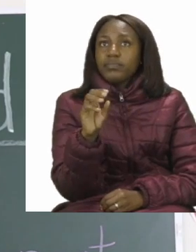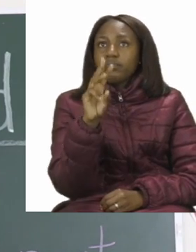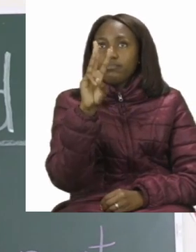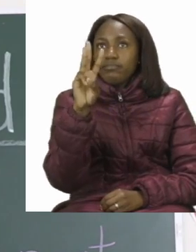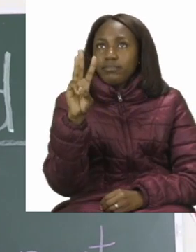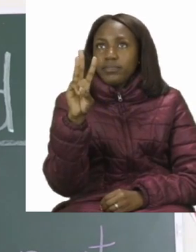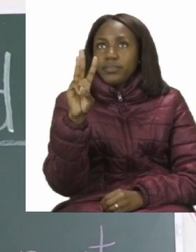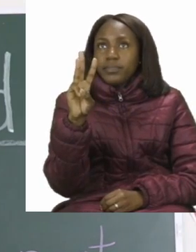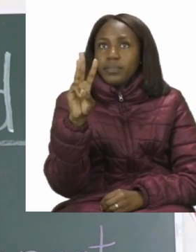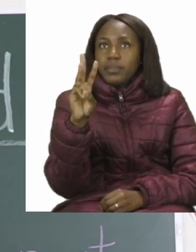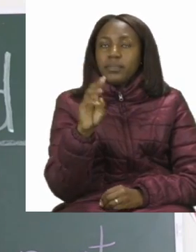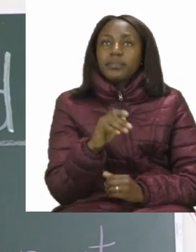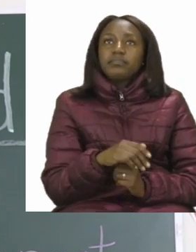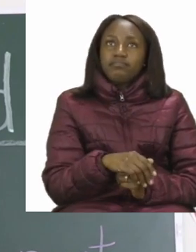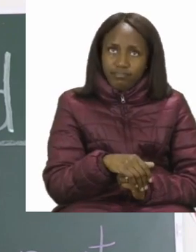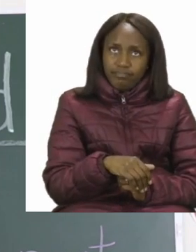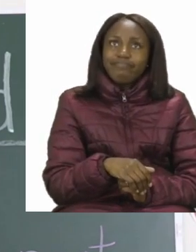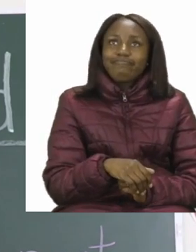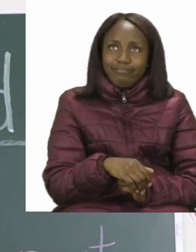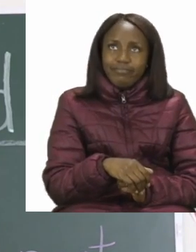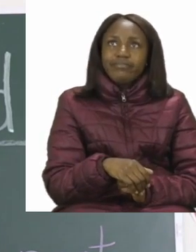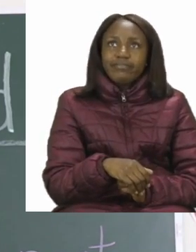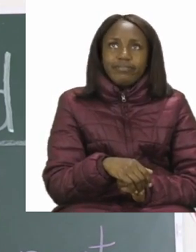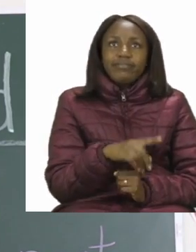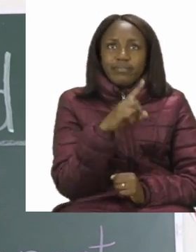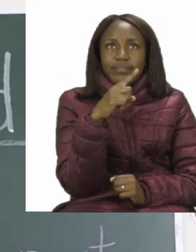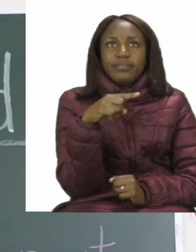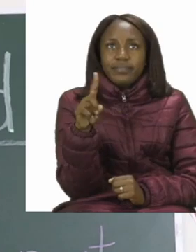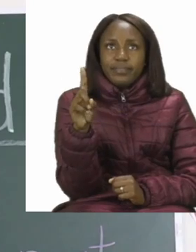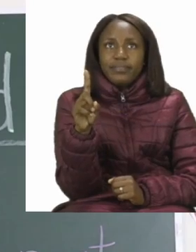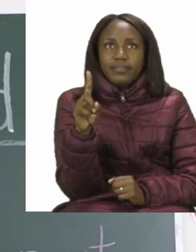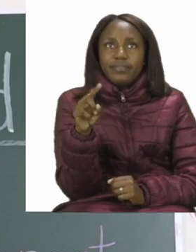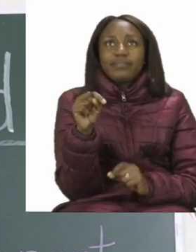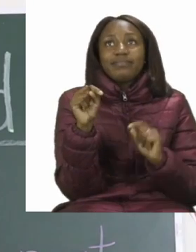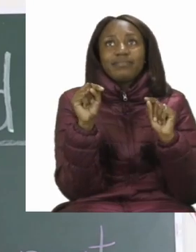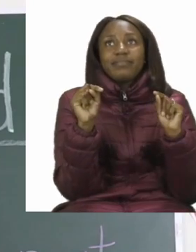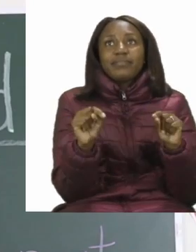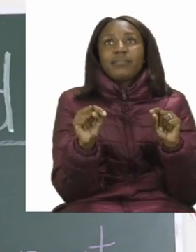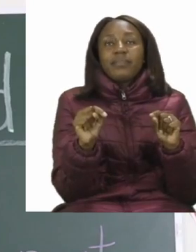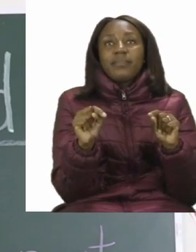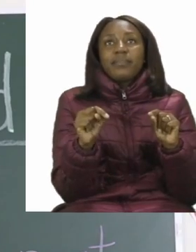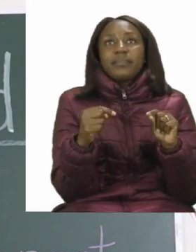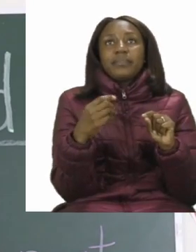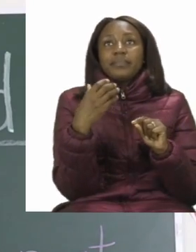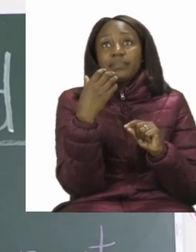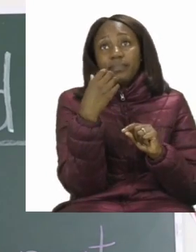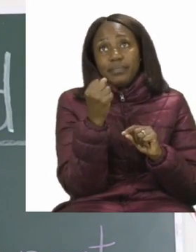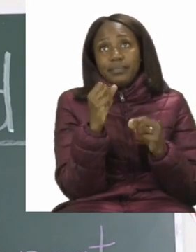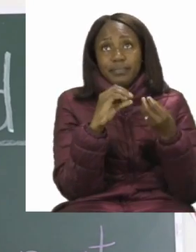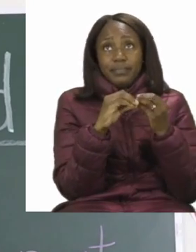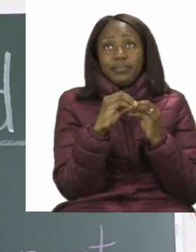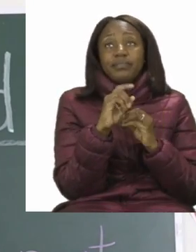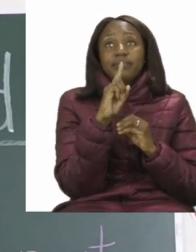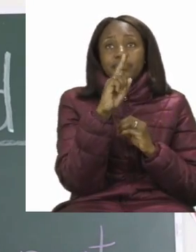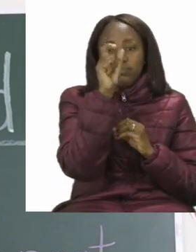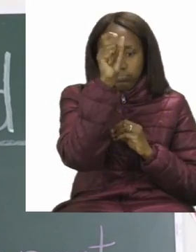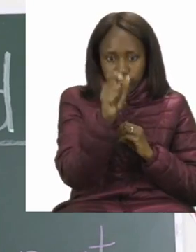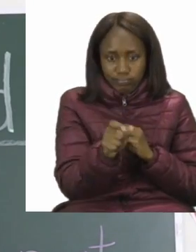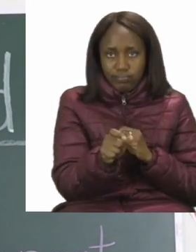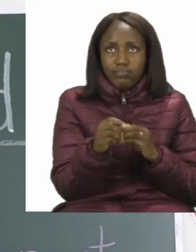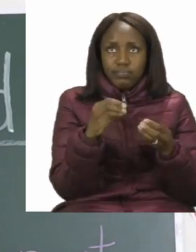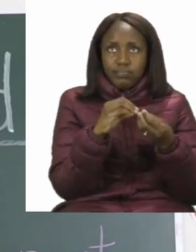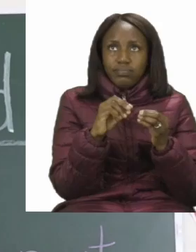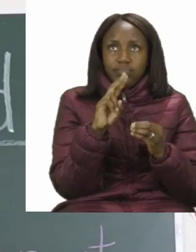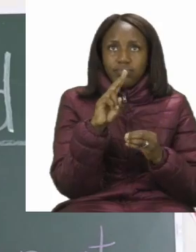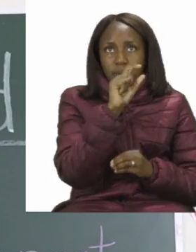S-O-W. There we go. So now we have number 1 down and